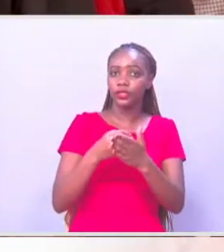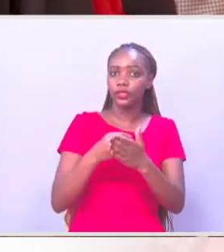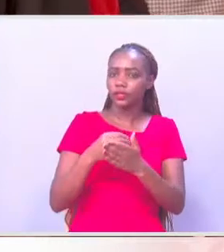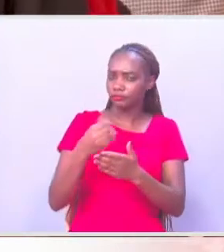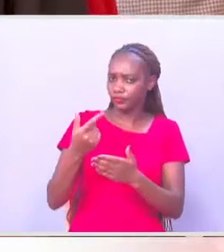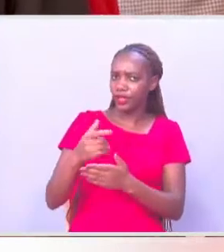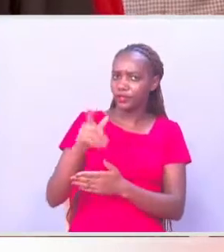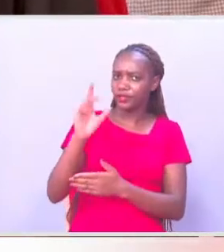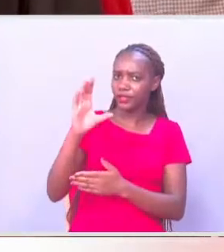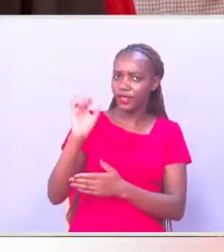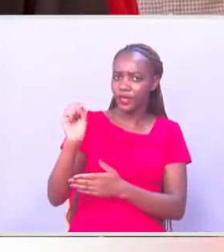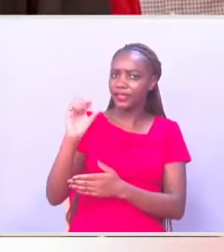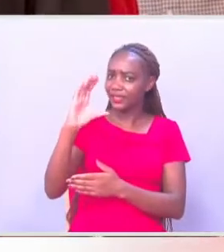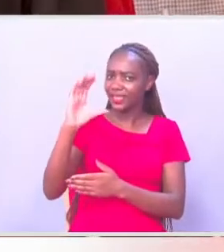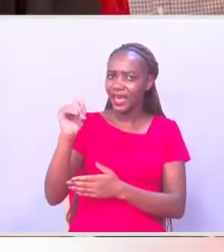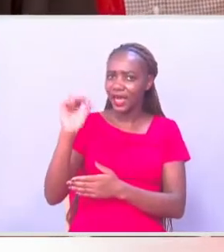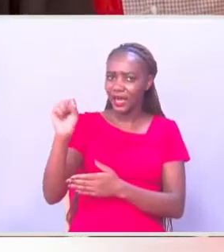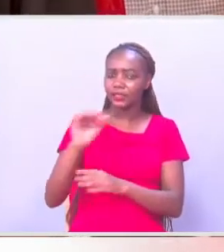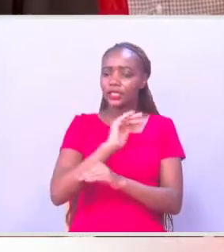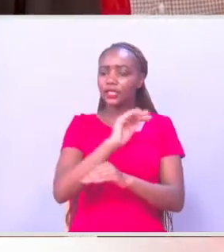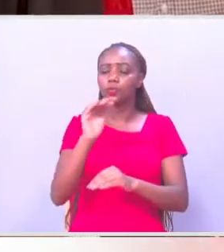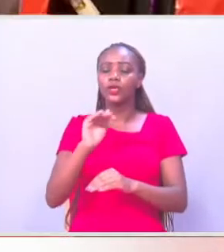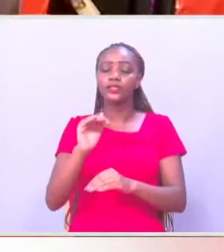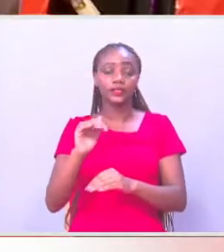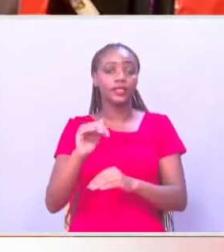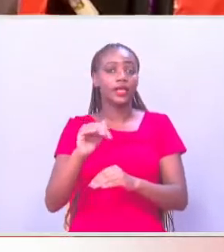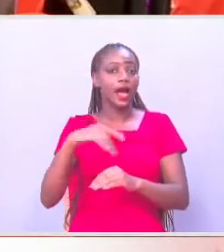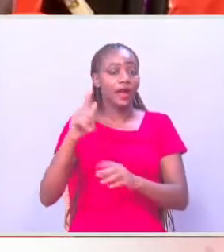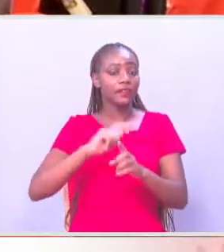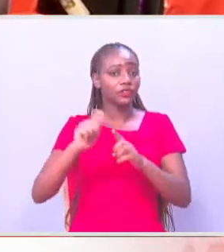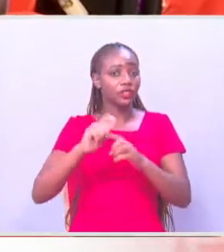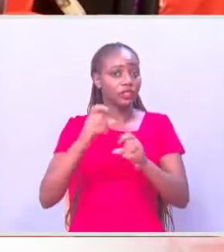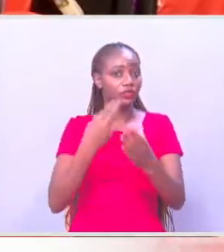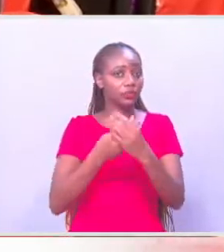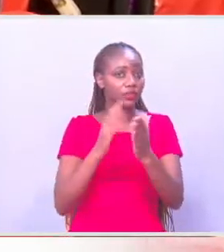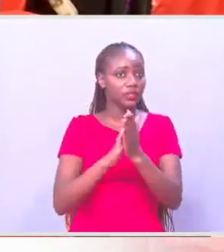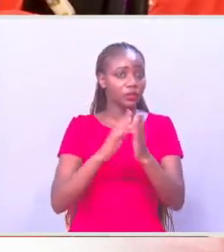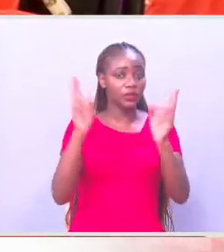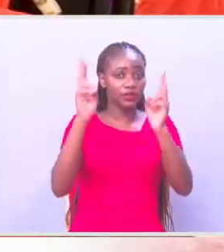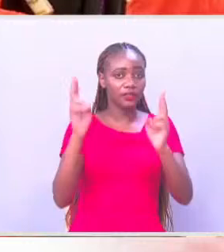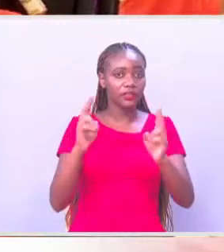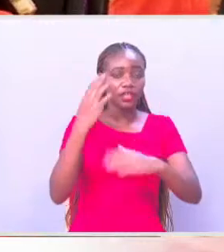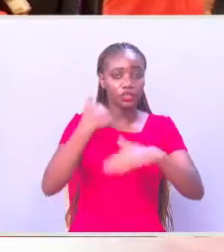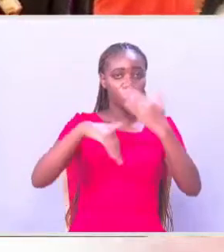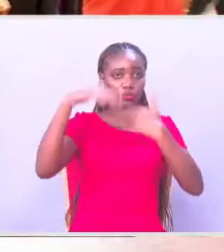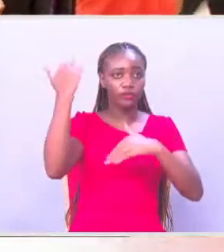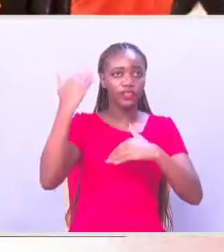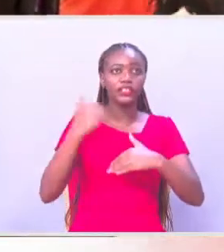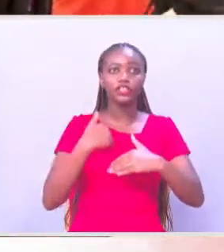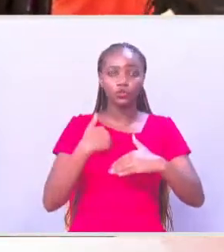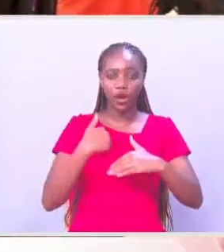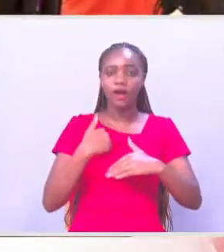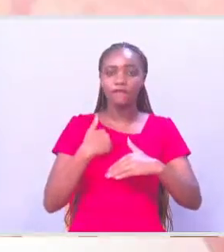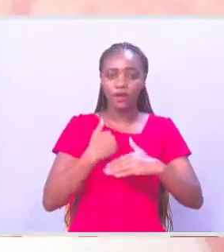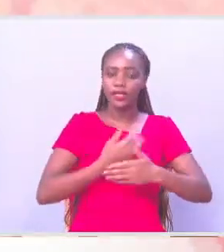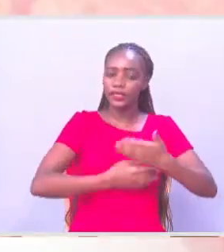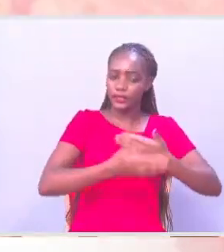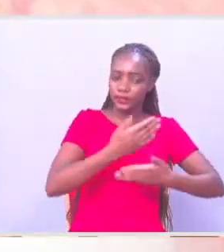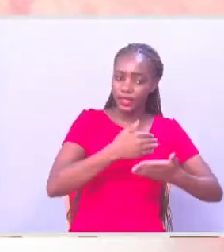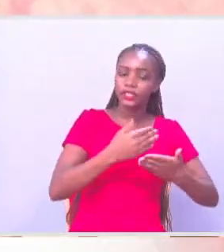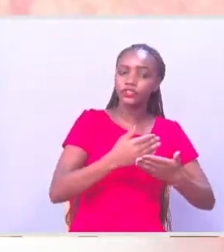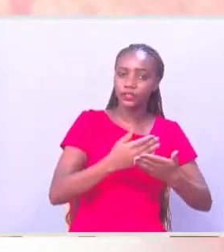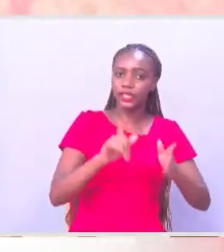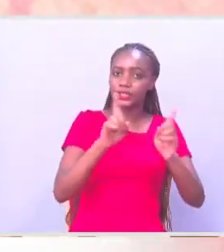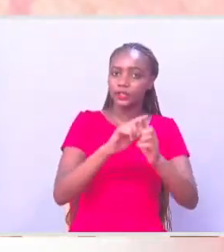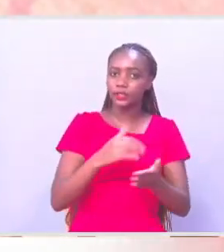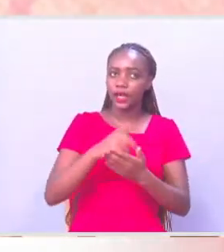urged technical training institutions to partner with international universities to facilitate exchange of knowledge and enable Kenyan